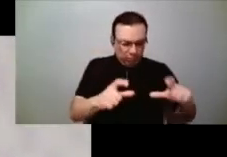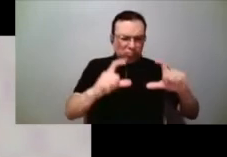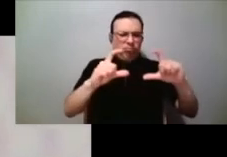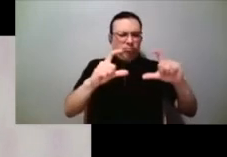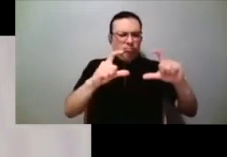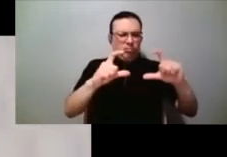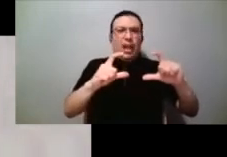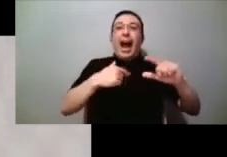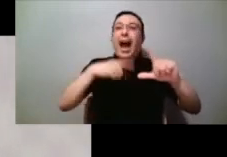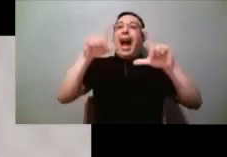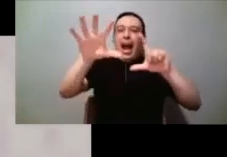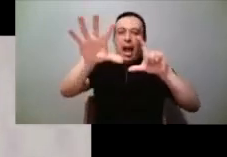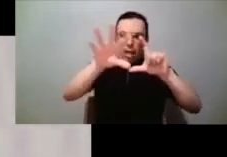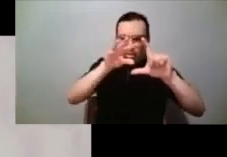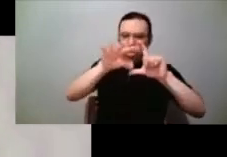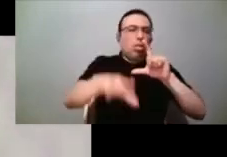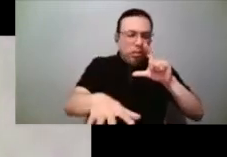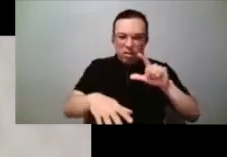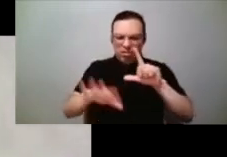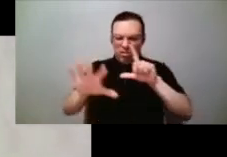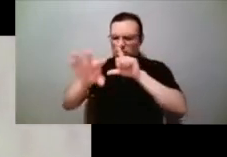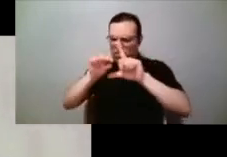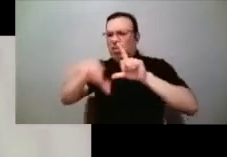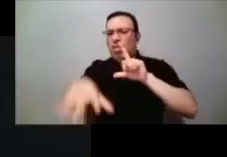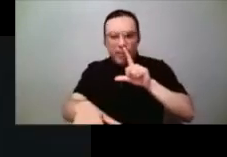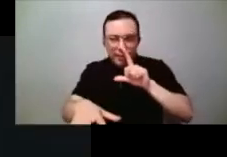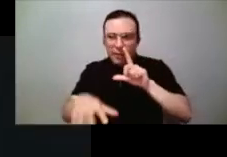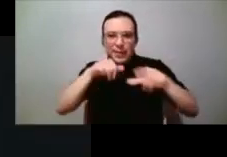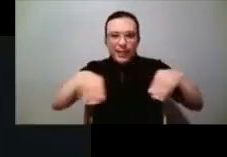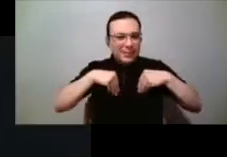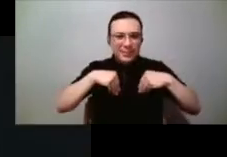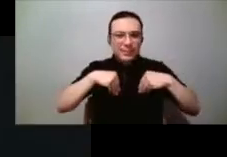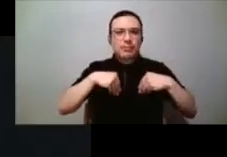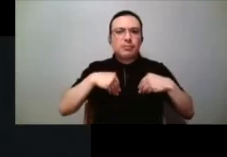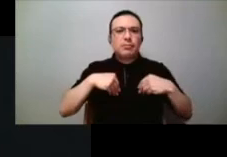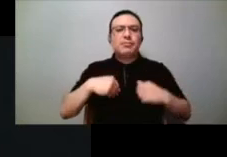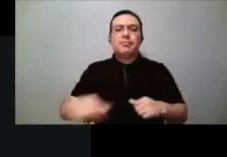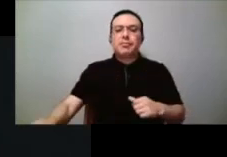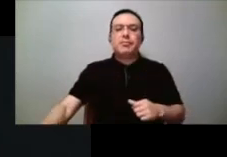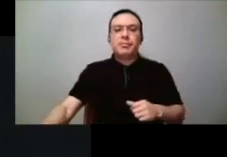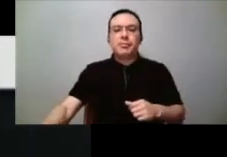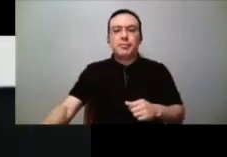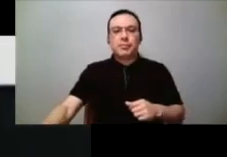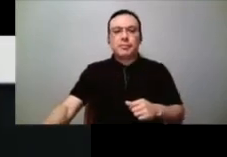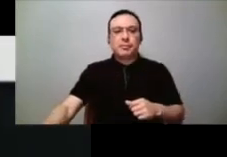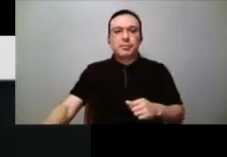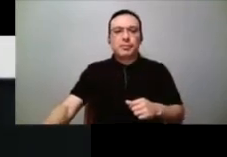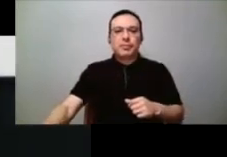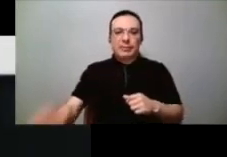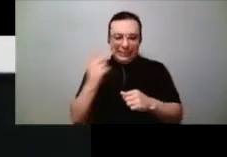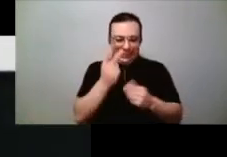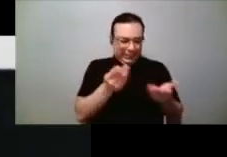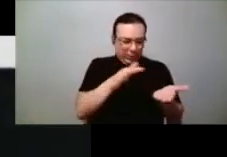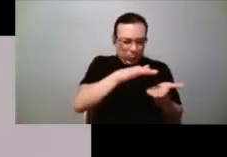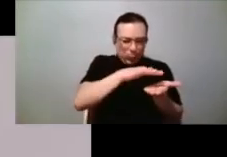here only in and with the force of a kind of repulsing interference. In their delicate surface emulsions, what we might still